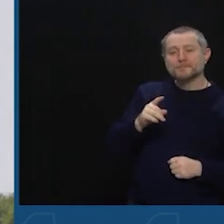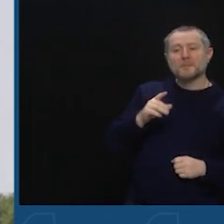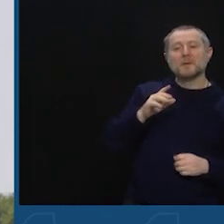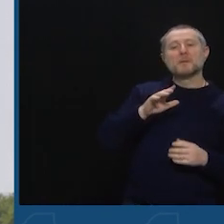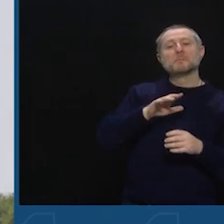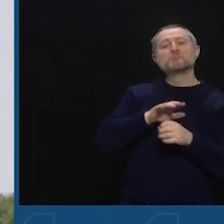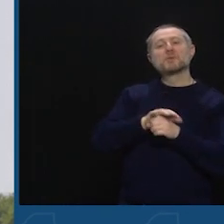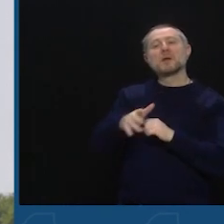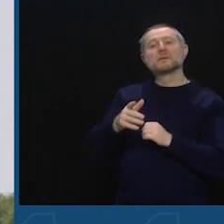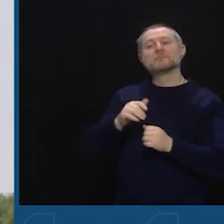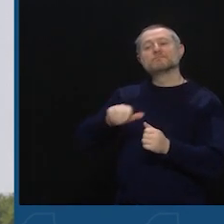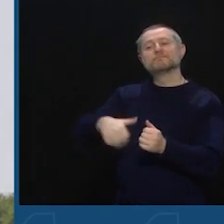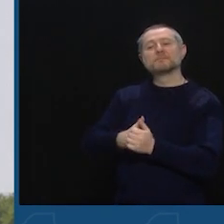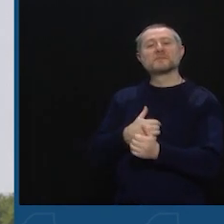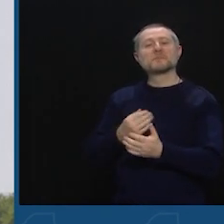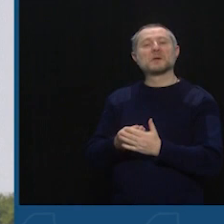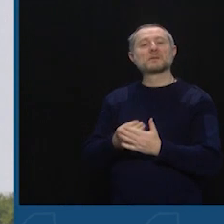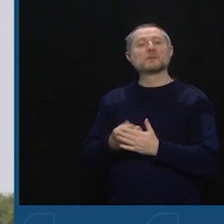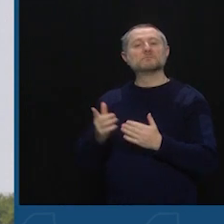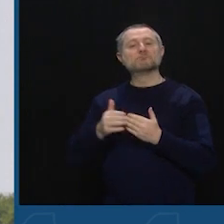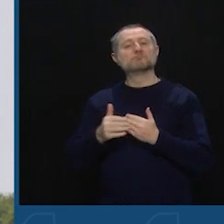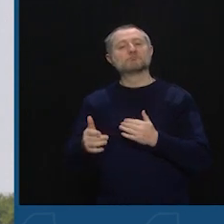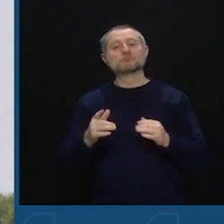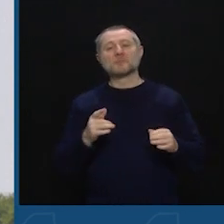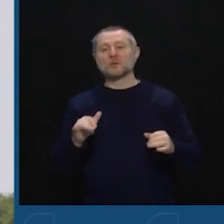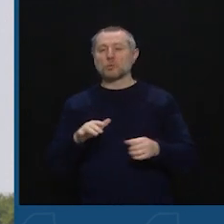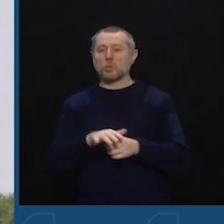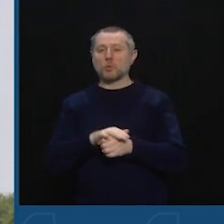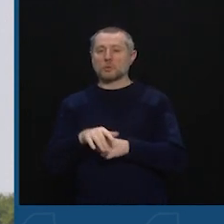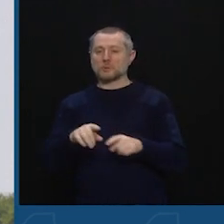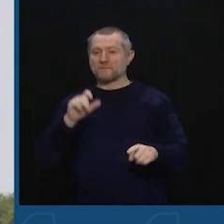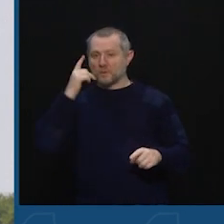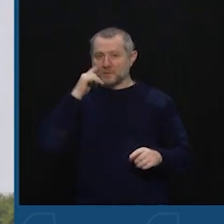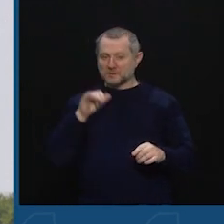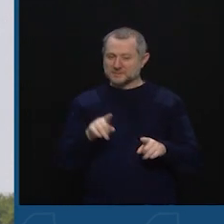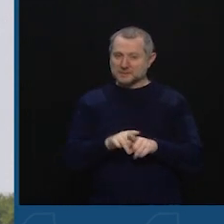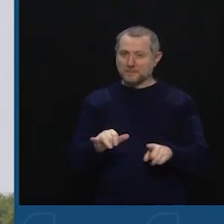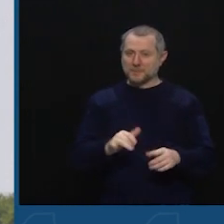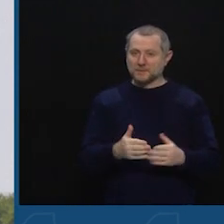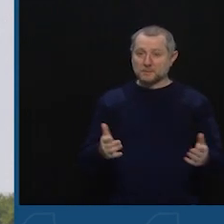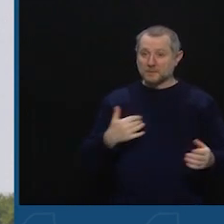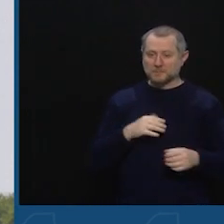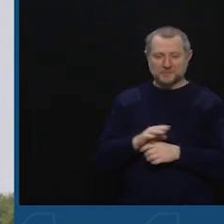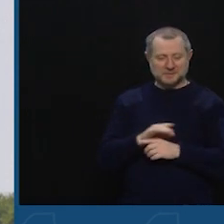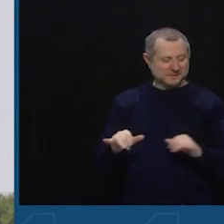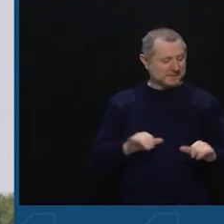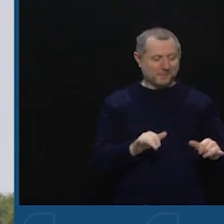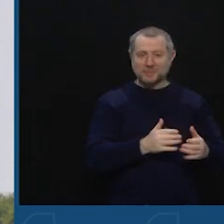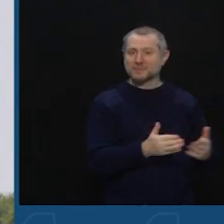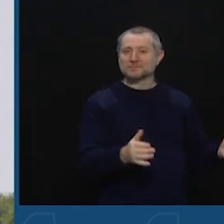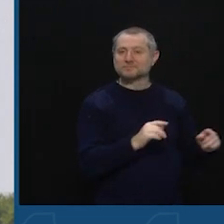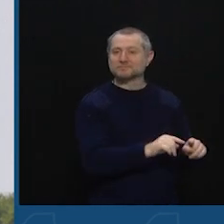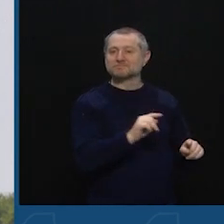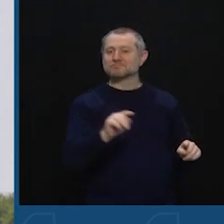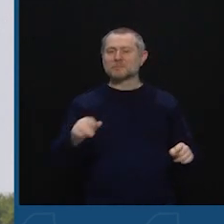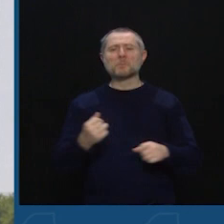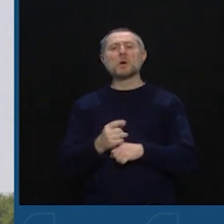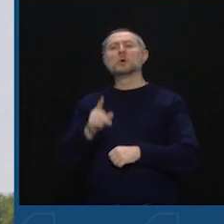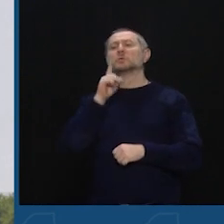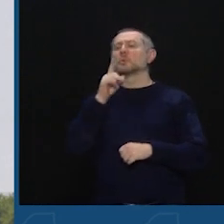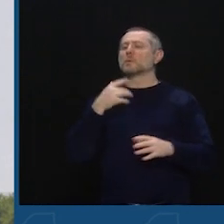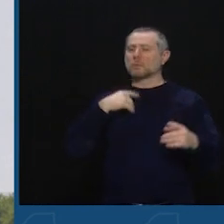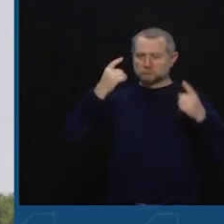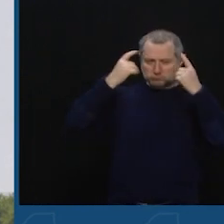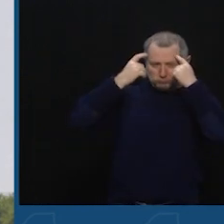all our local government officials know they have to do, as well as you all in business and the communities in your own household. So we're going to make sure that we're doing smart